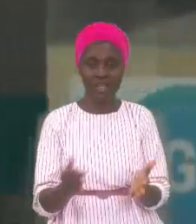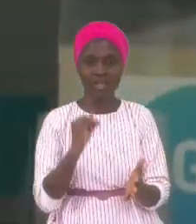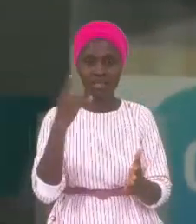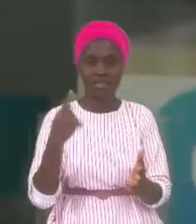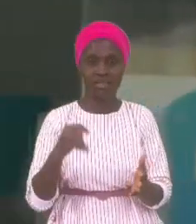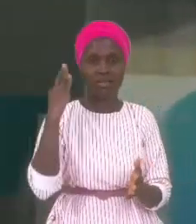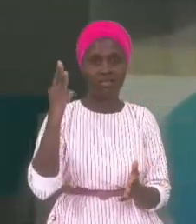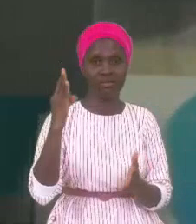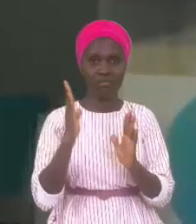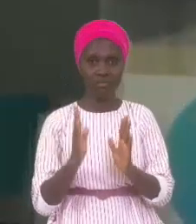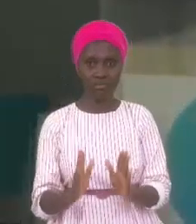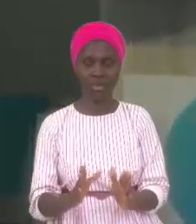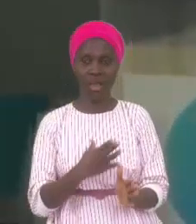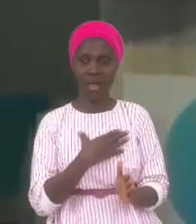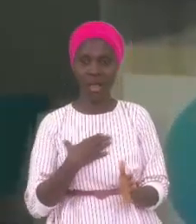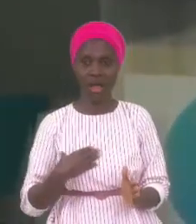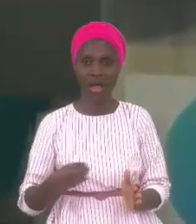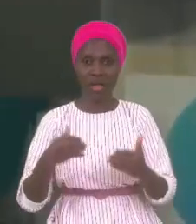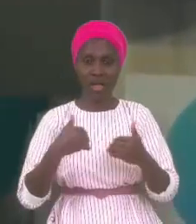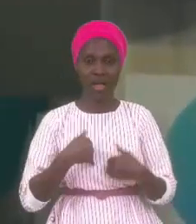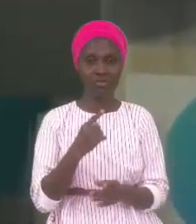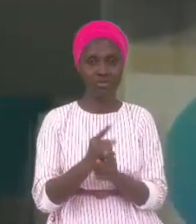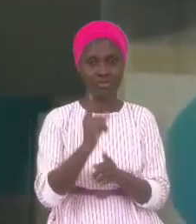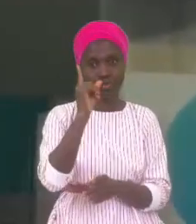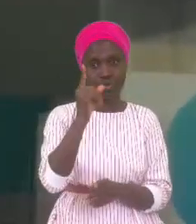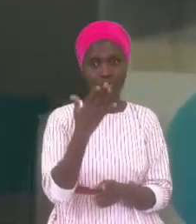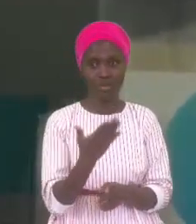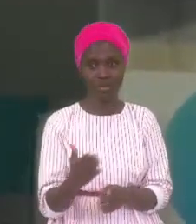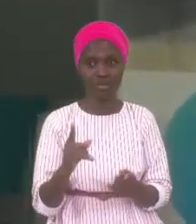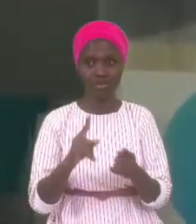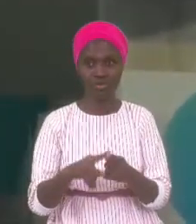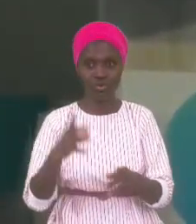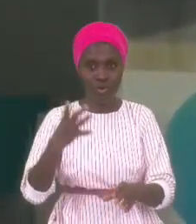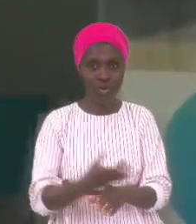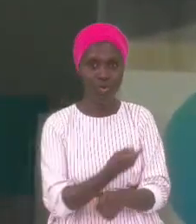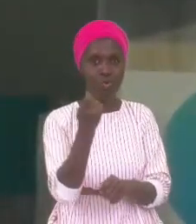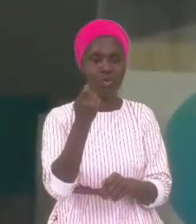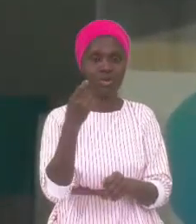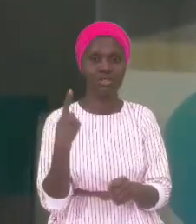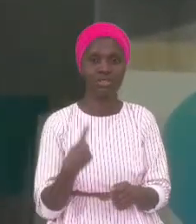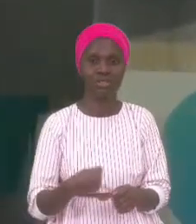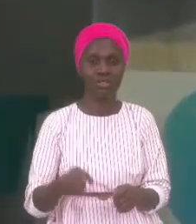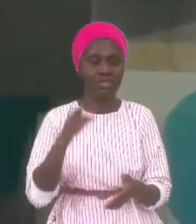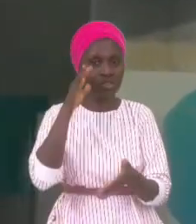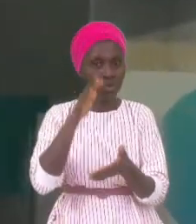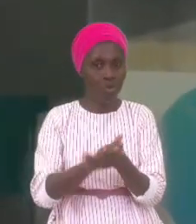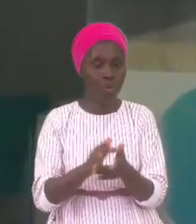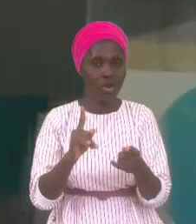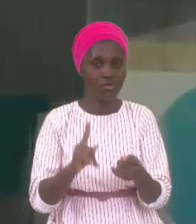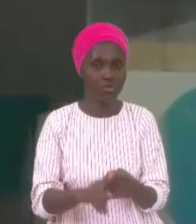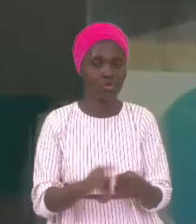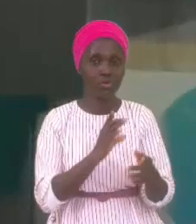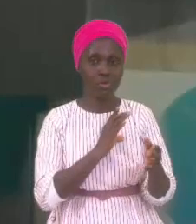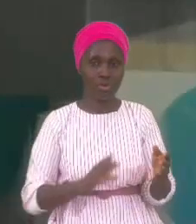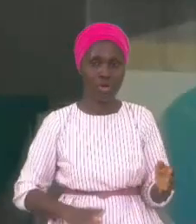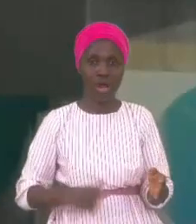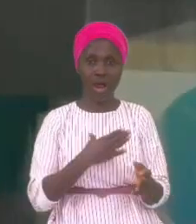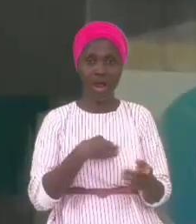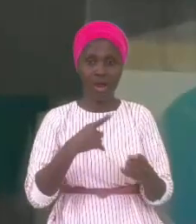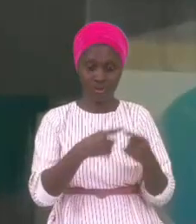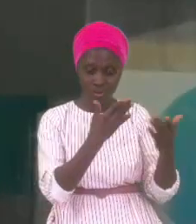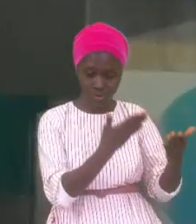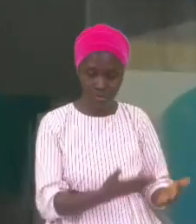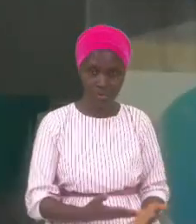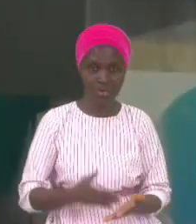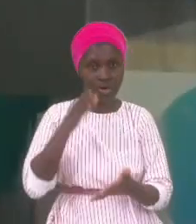he has just one thing: to win the bride to Christ, and to woo the bride to Christ,